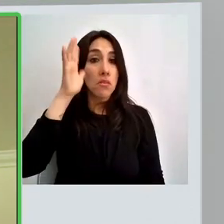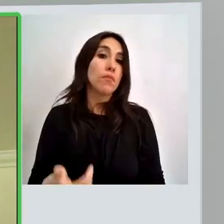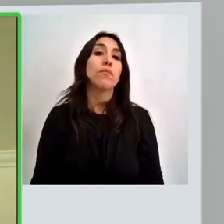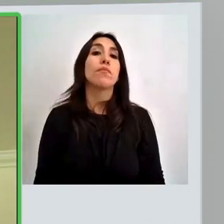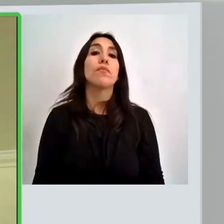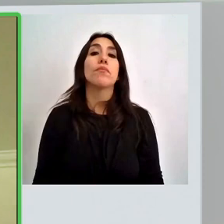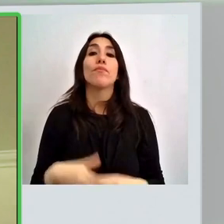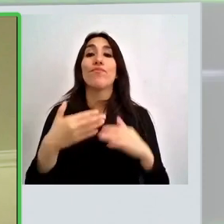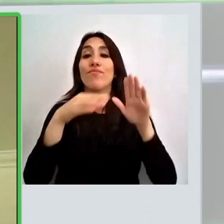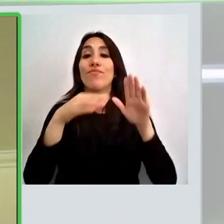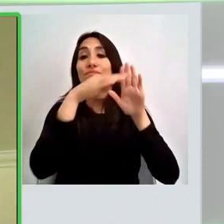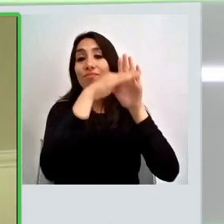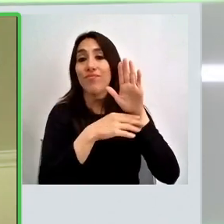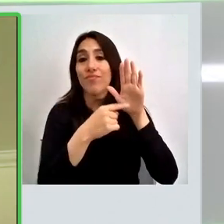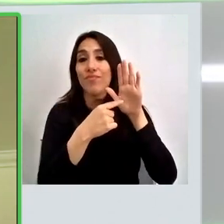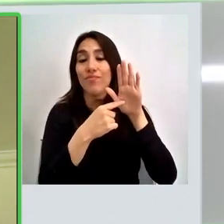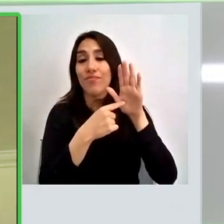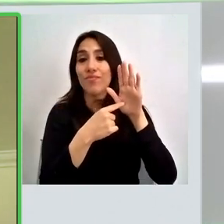have